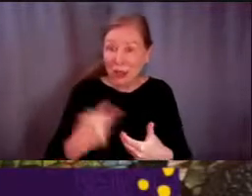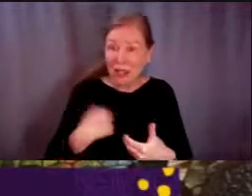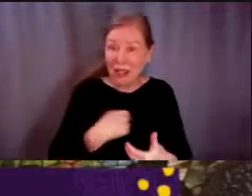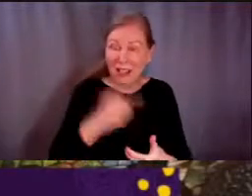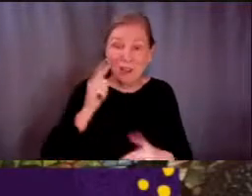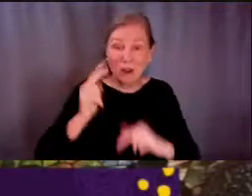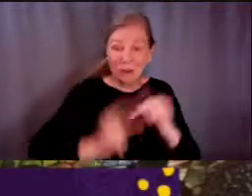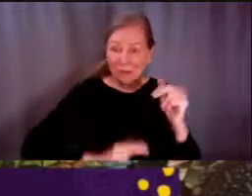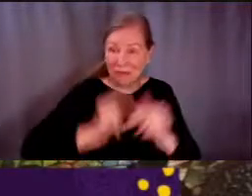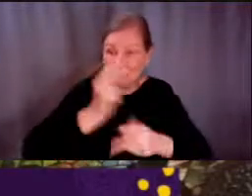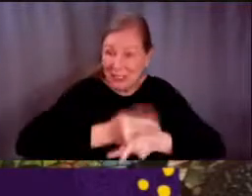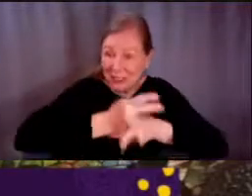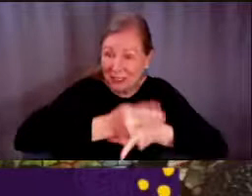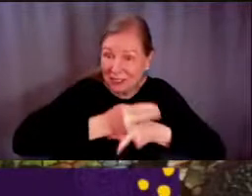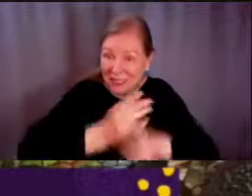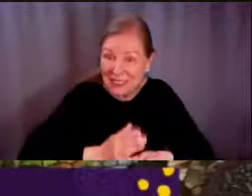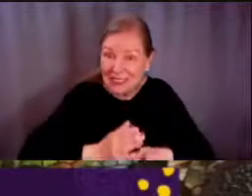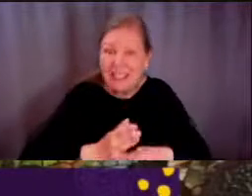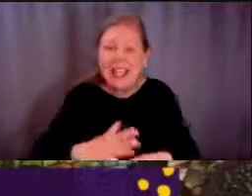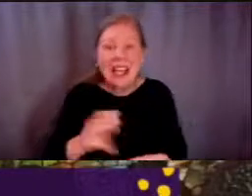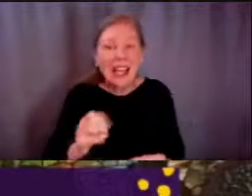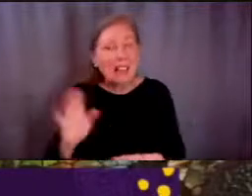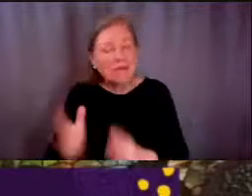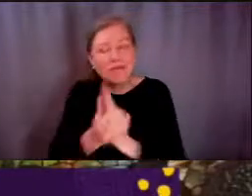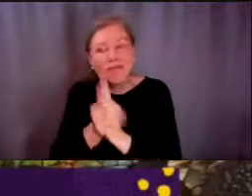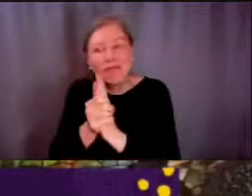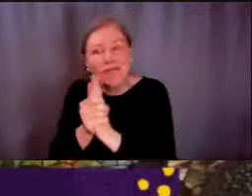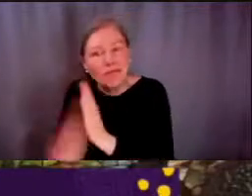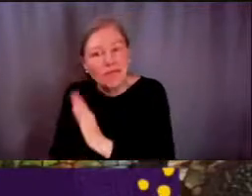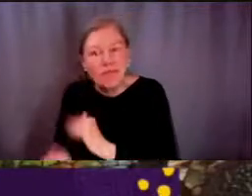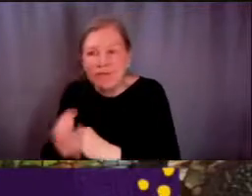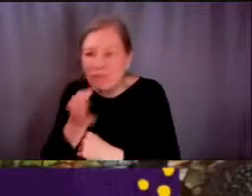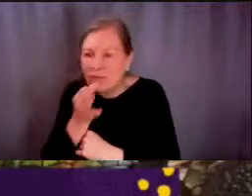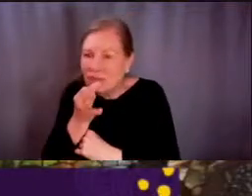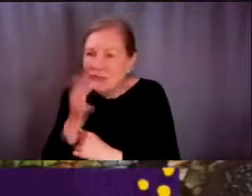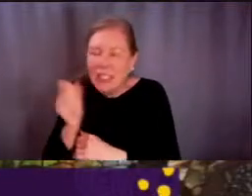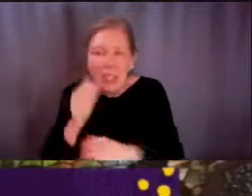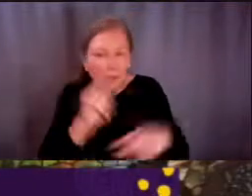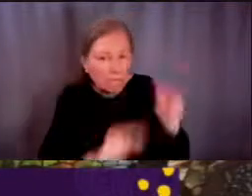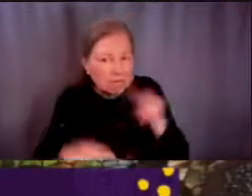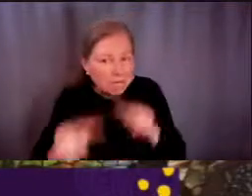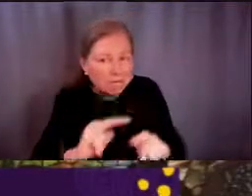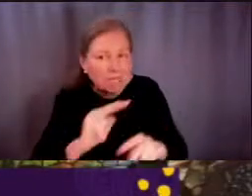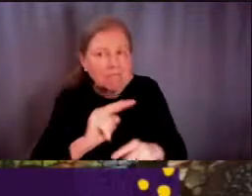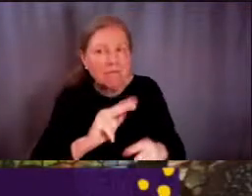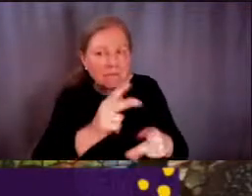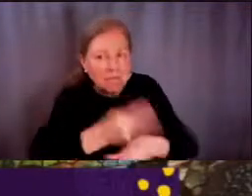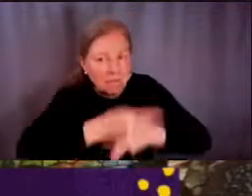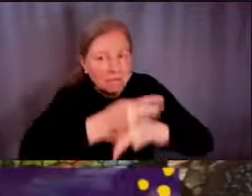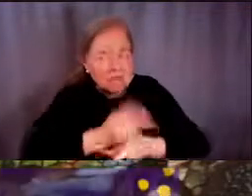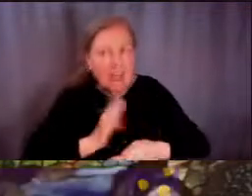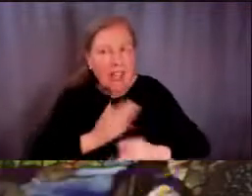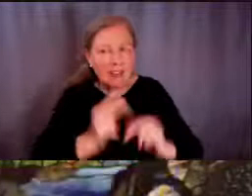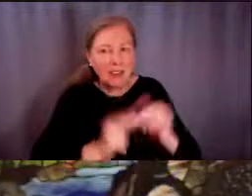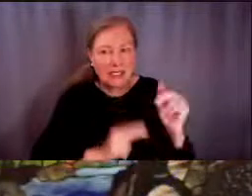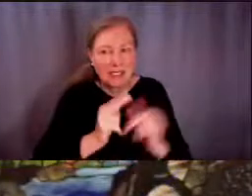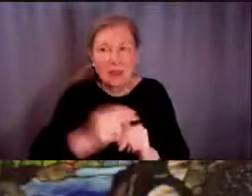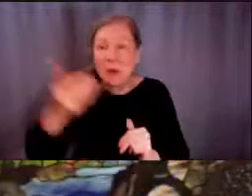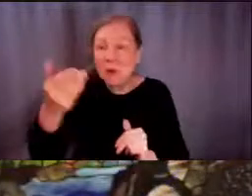staff team and use the special gifts he's been given to care and oversee our facility. Welcome, Hugh, to the team.